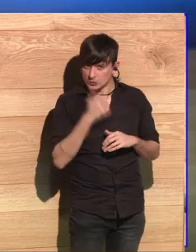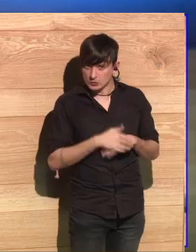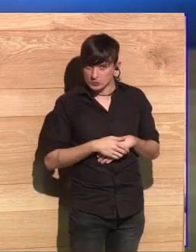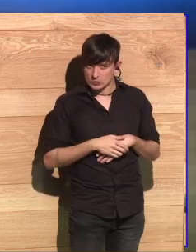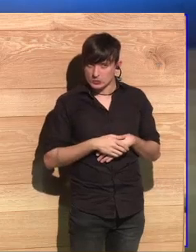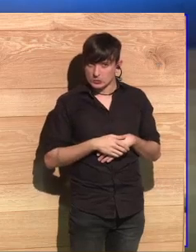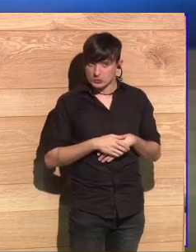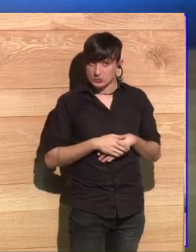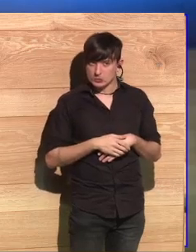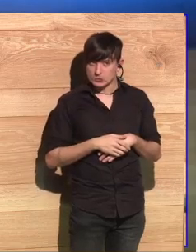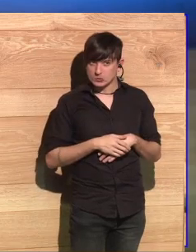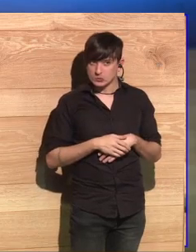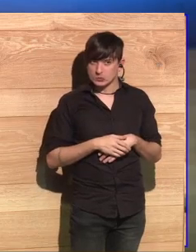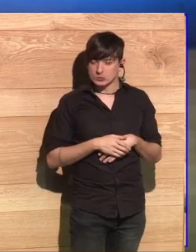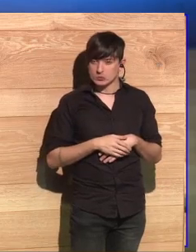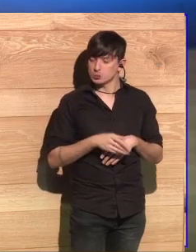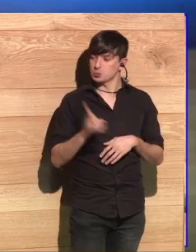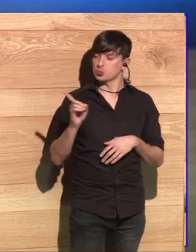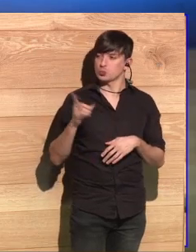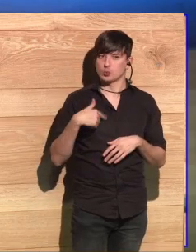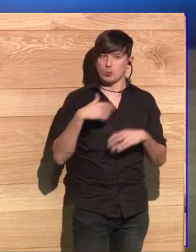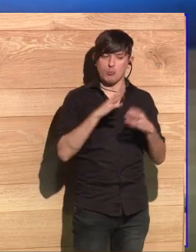just had more material than I thought was